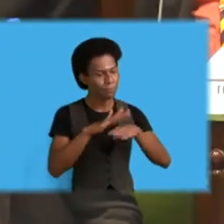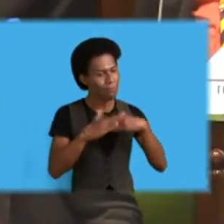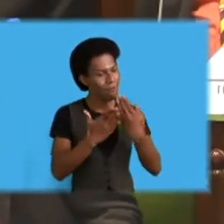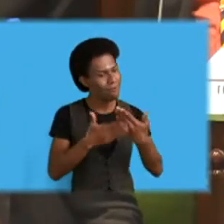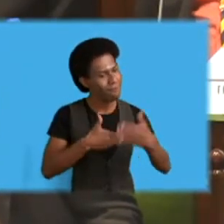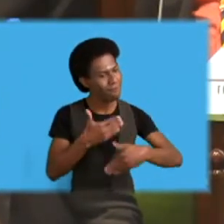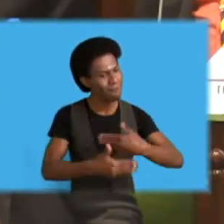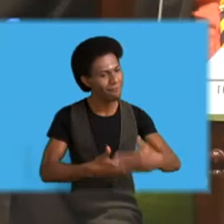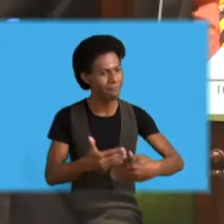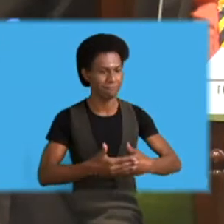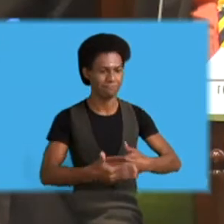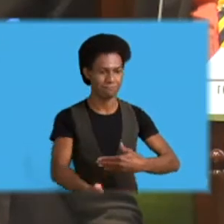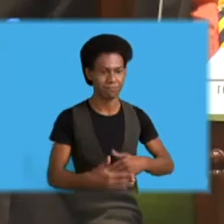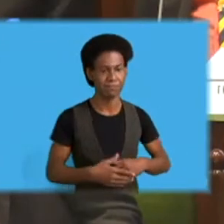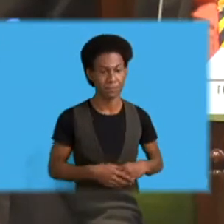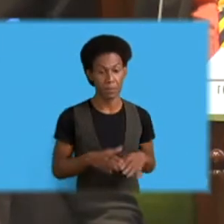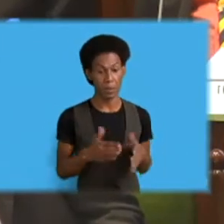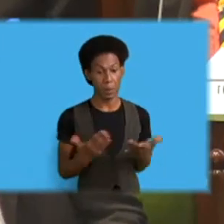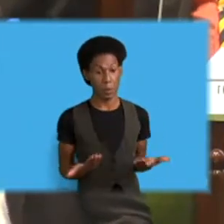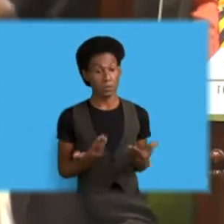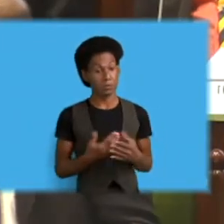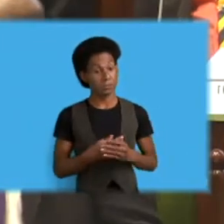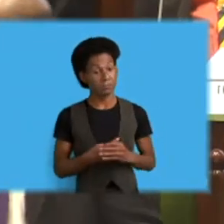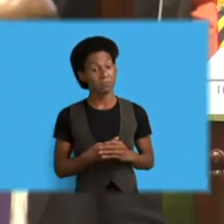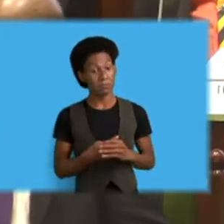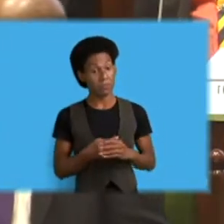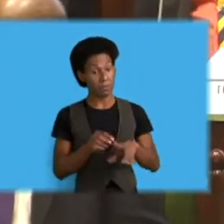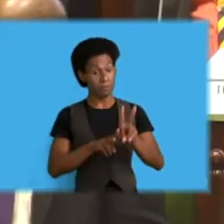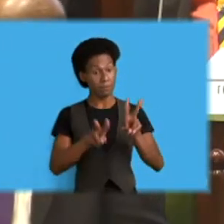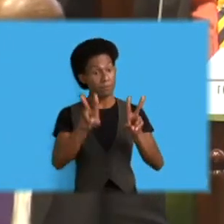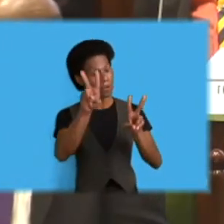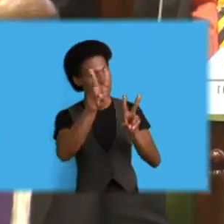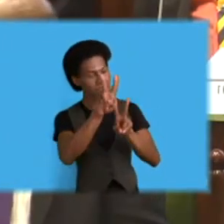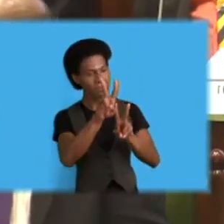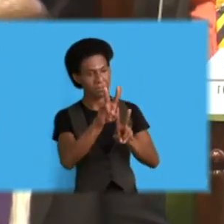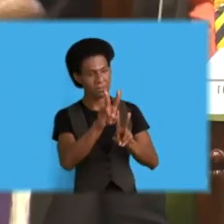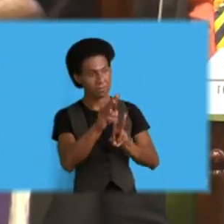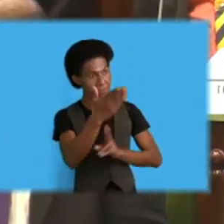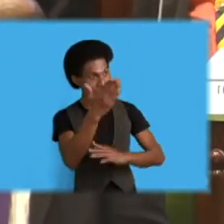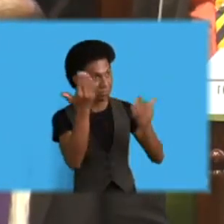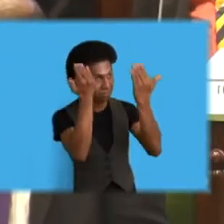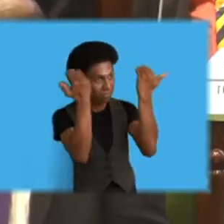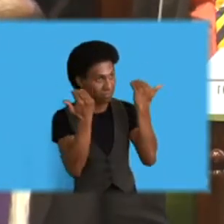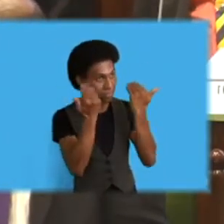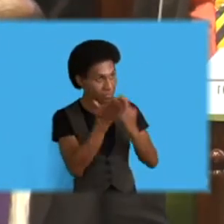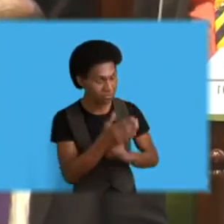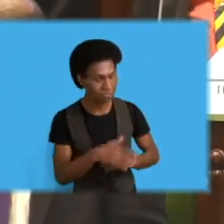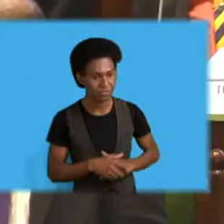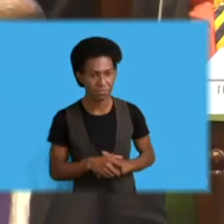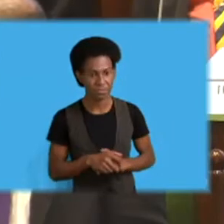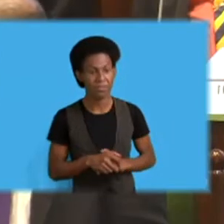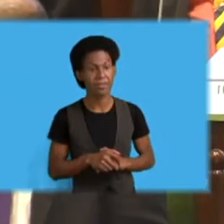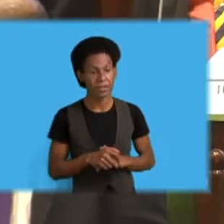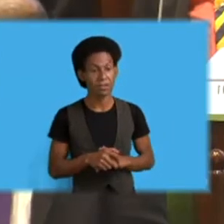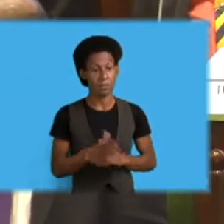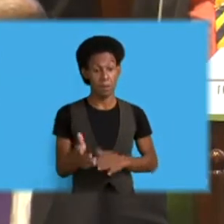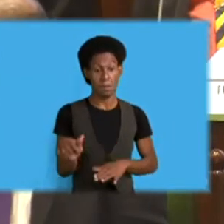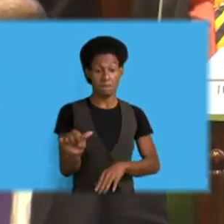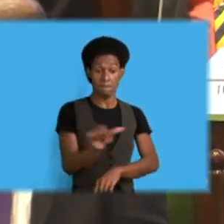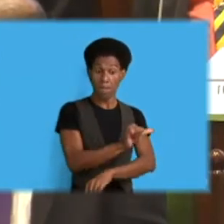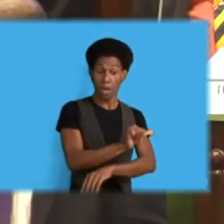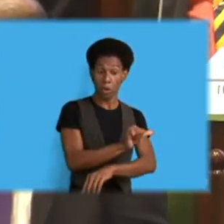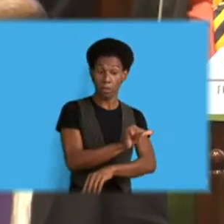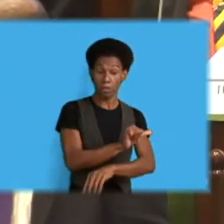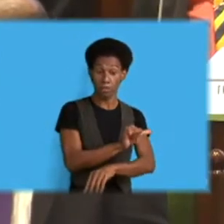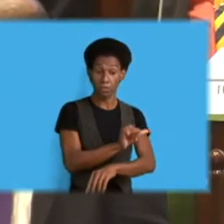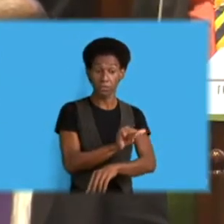Mr. Deputy Speaker, returned from overseas with doctors in accounting at the University of the South Pacific, and they are not paid